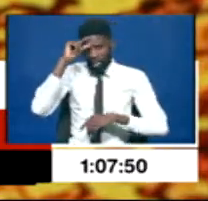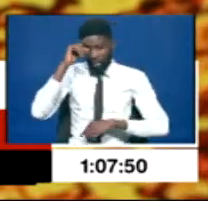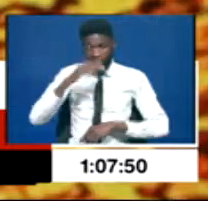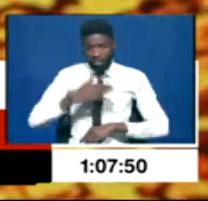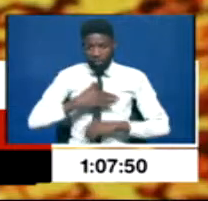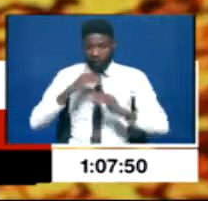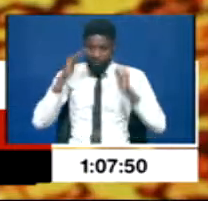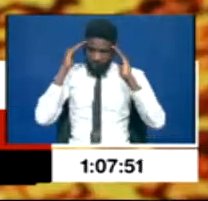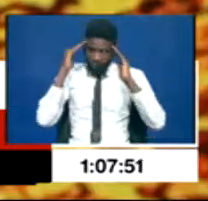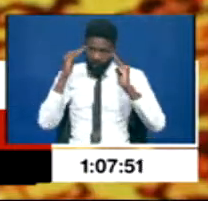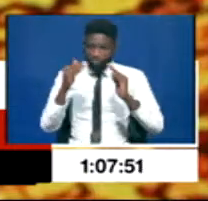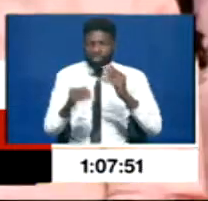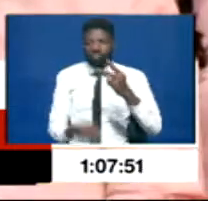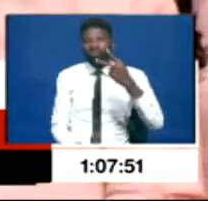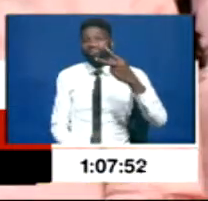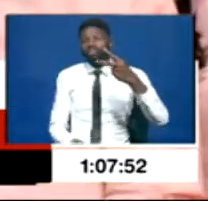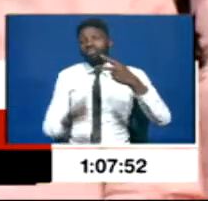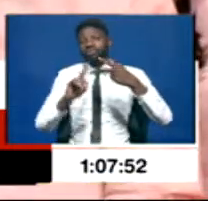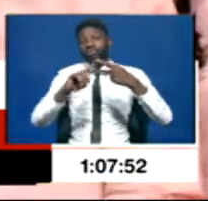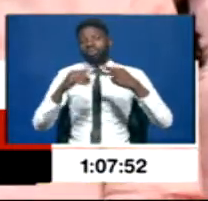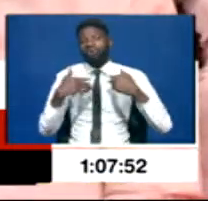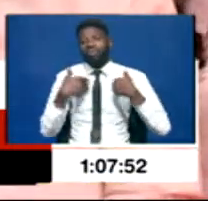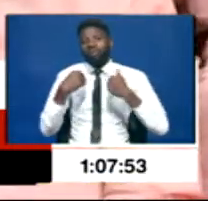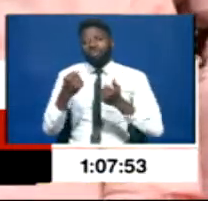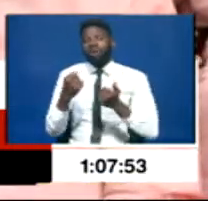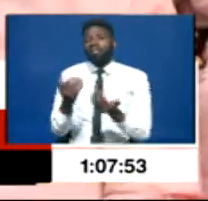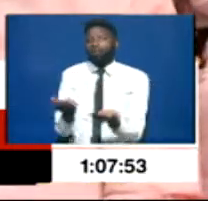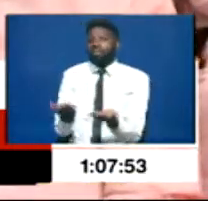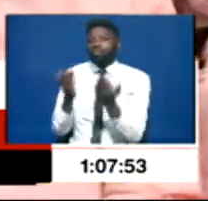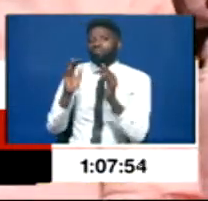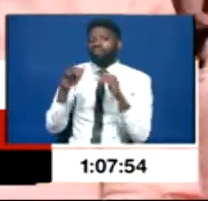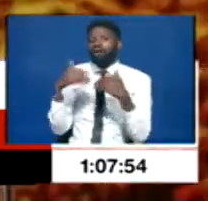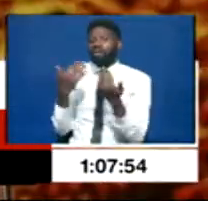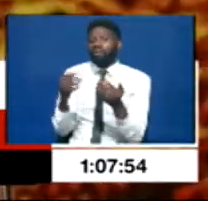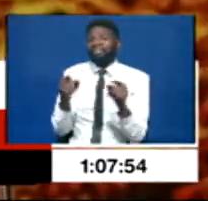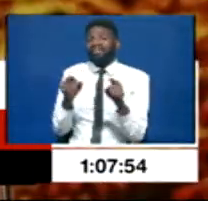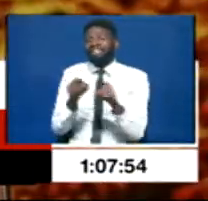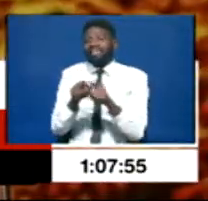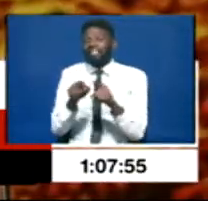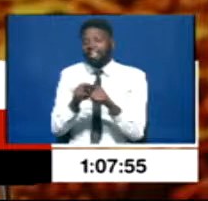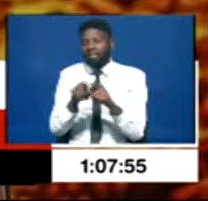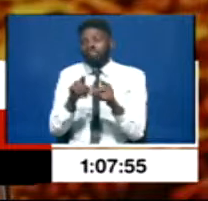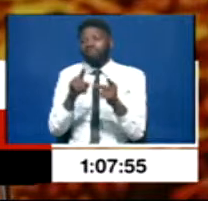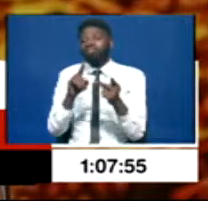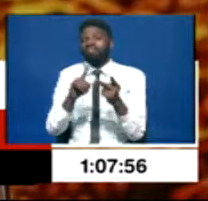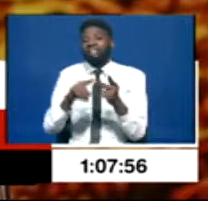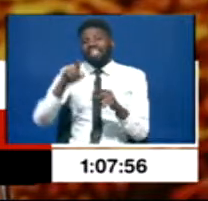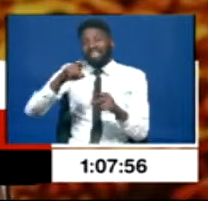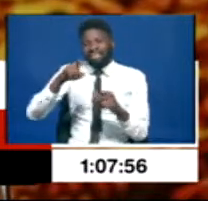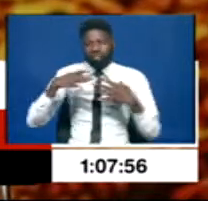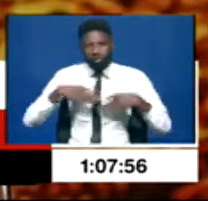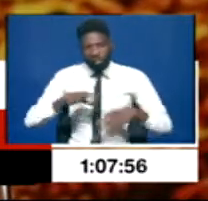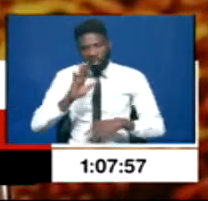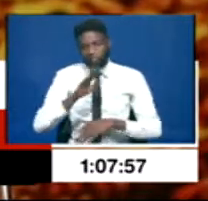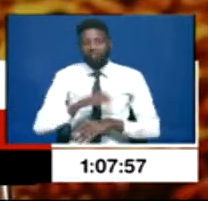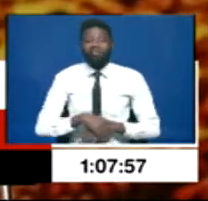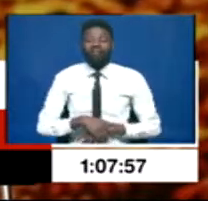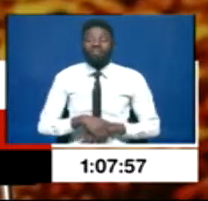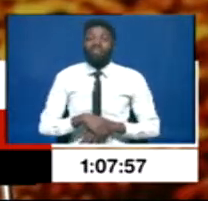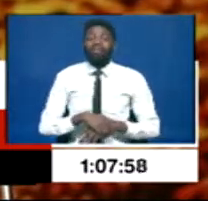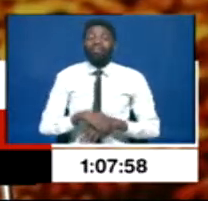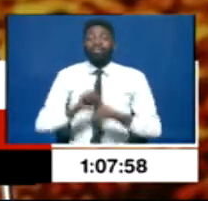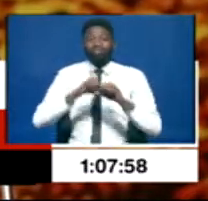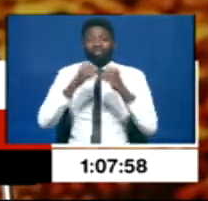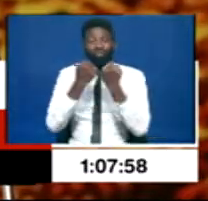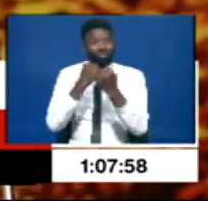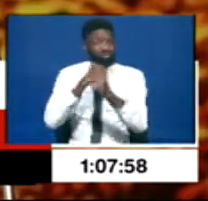and addressing the basic needs of our people. Social protection, number three. Introduce cash transfer programs